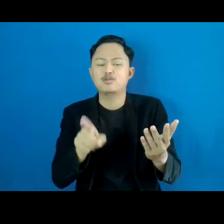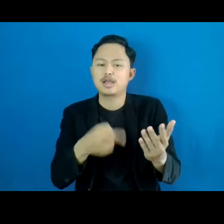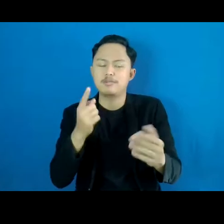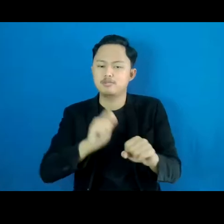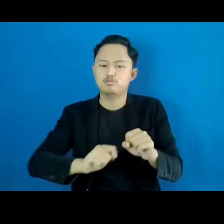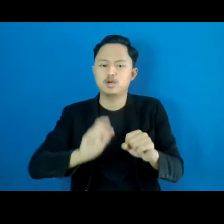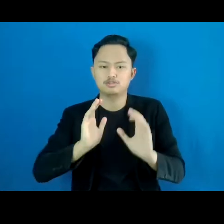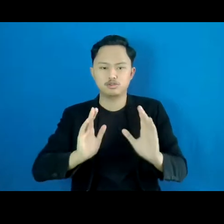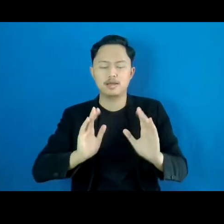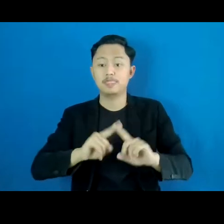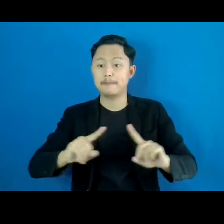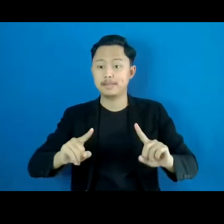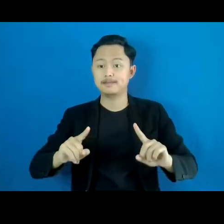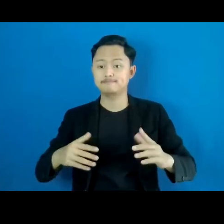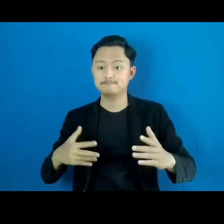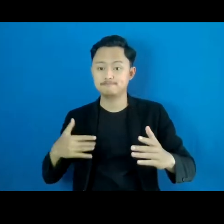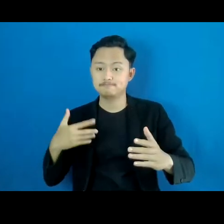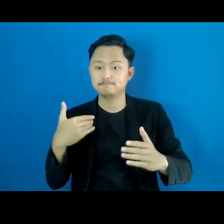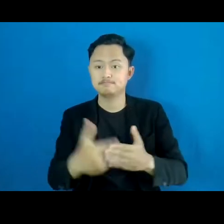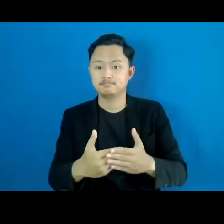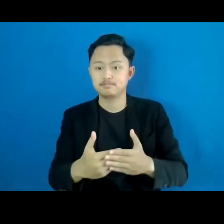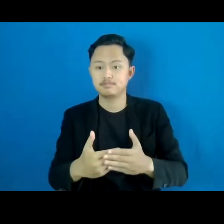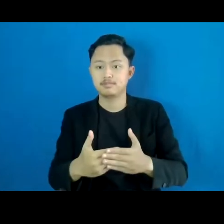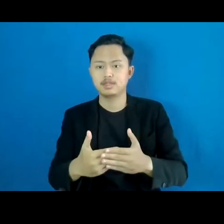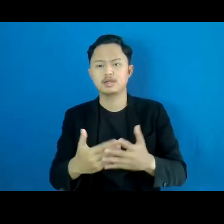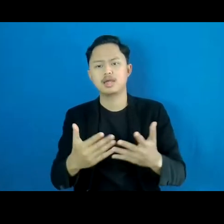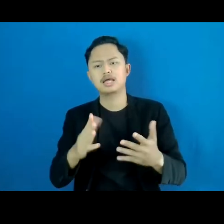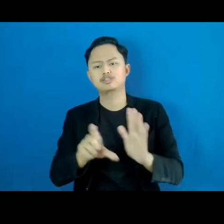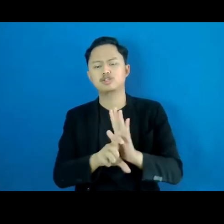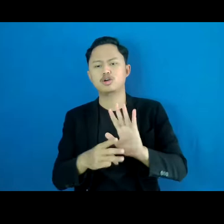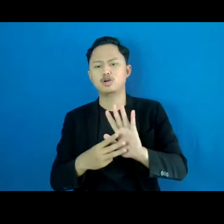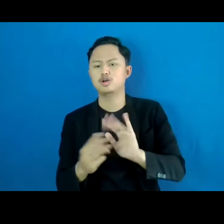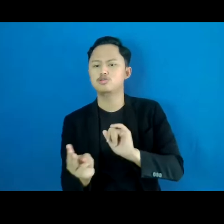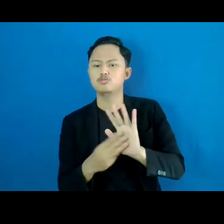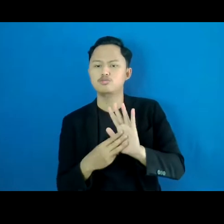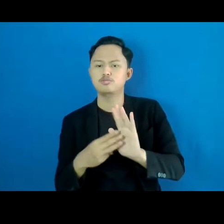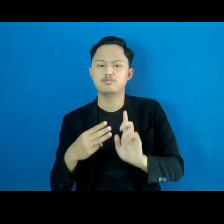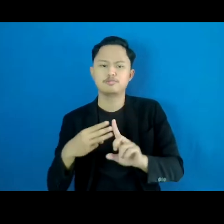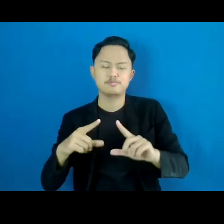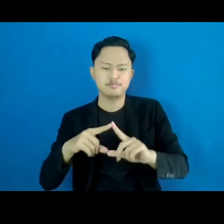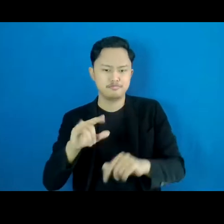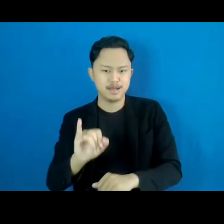it comes to majorly to talk about BEST Mumbai city,